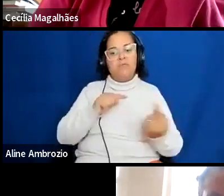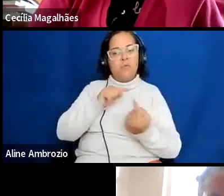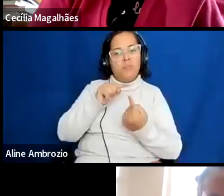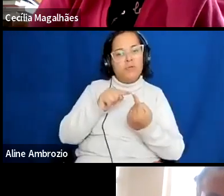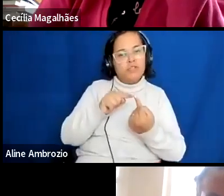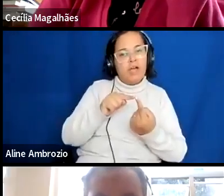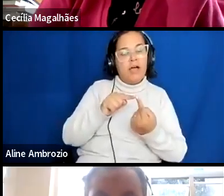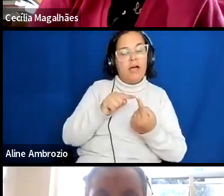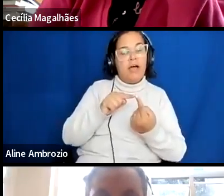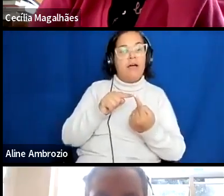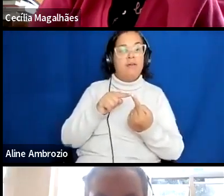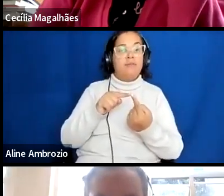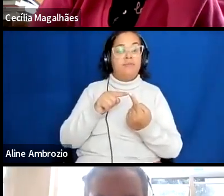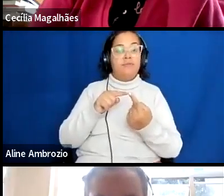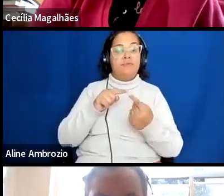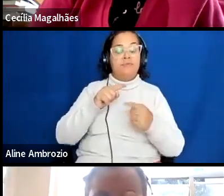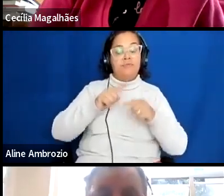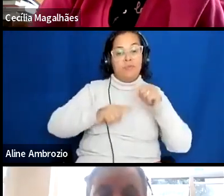other words,